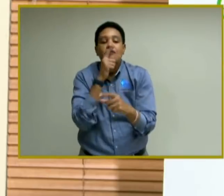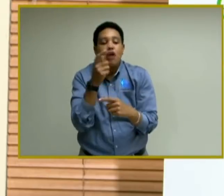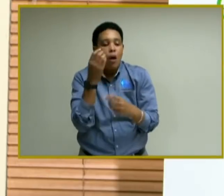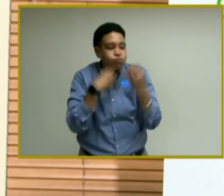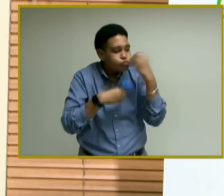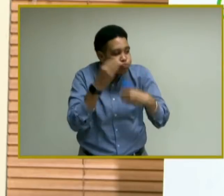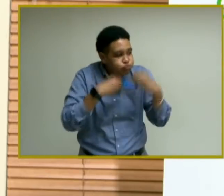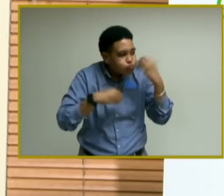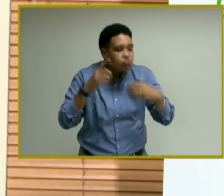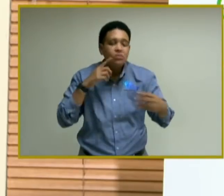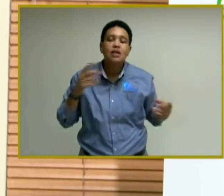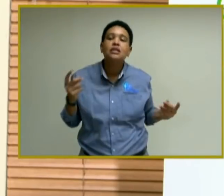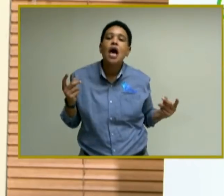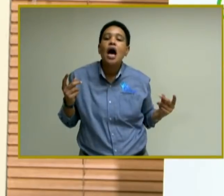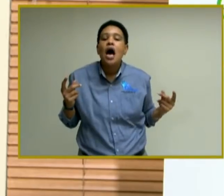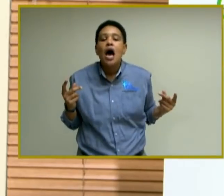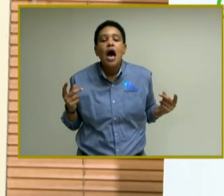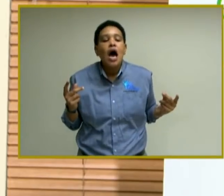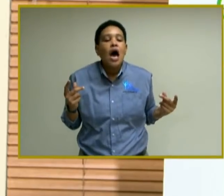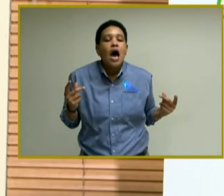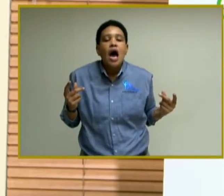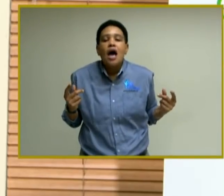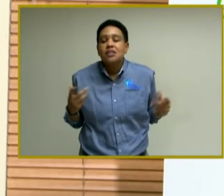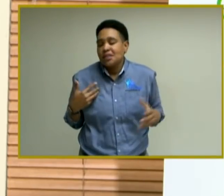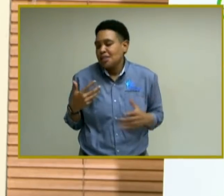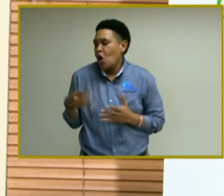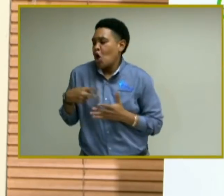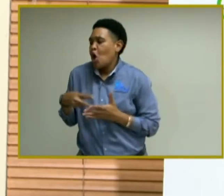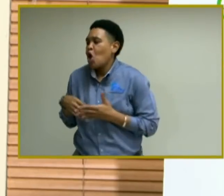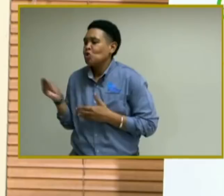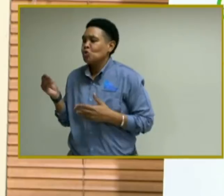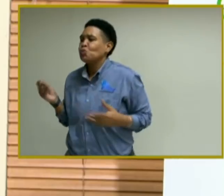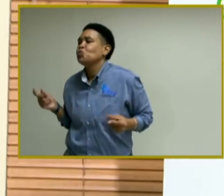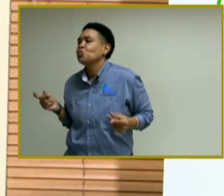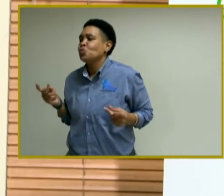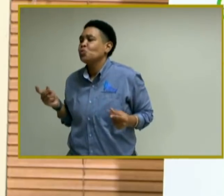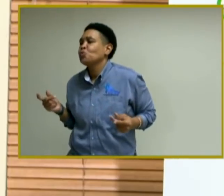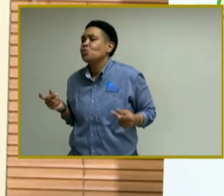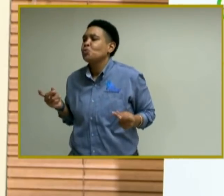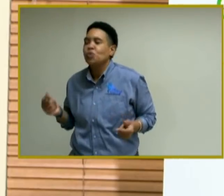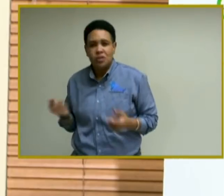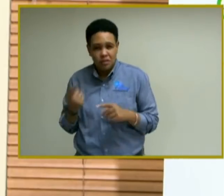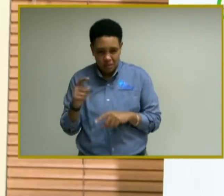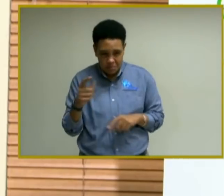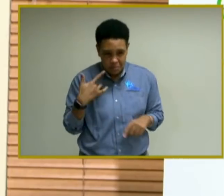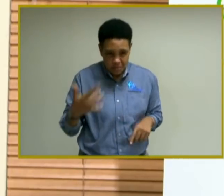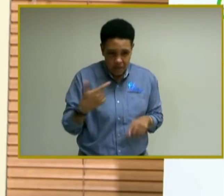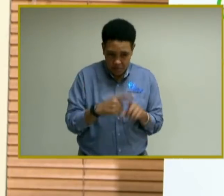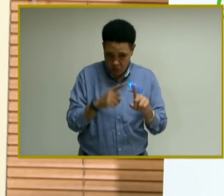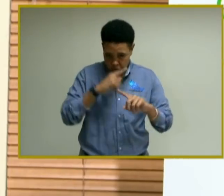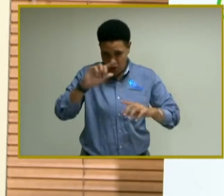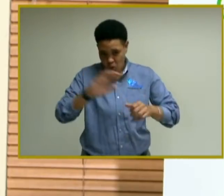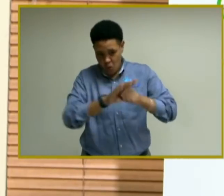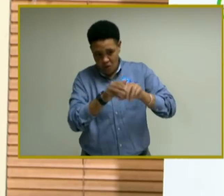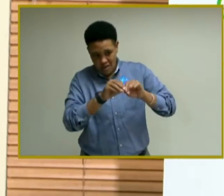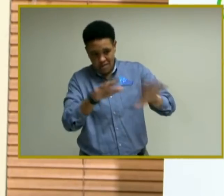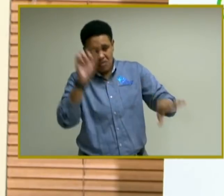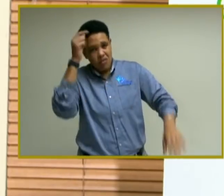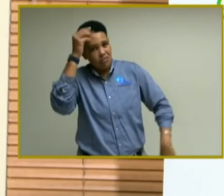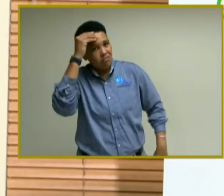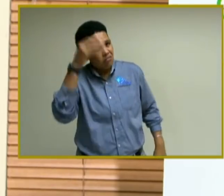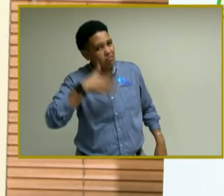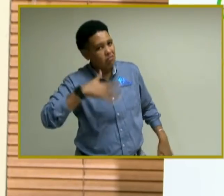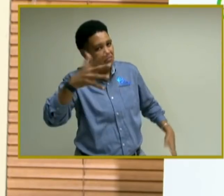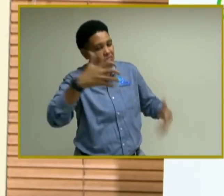and dances. But with the COVID pandemic upon us and the government telling us to stay apart, the question is, how